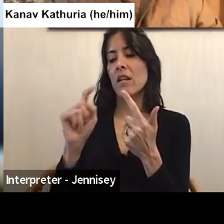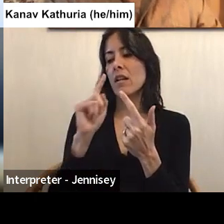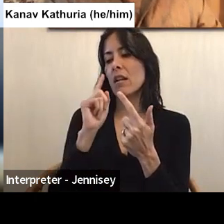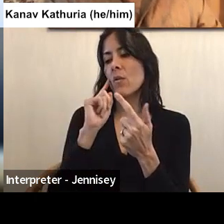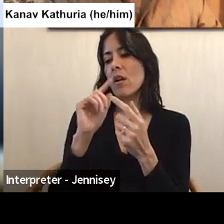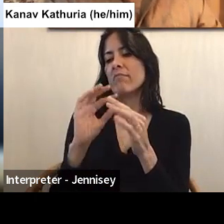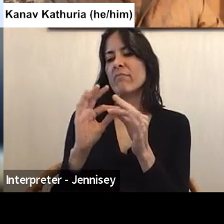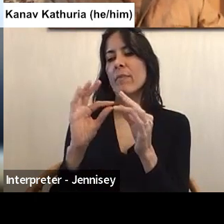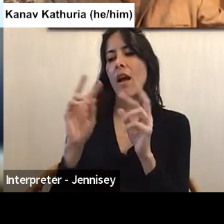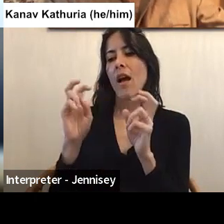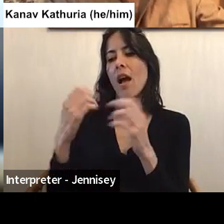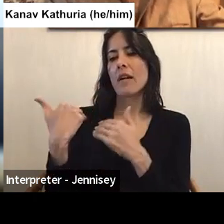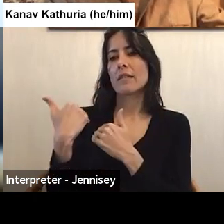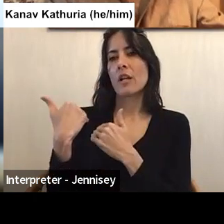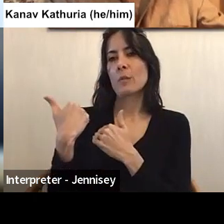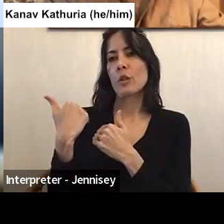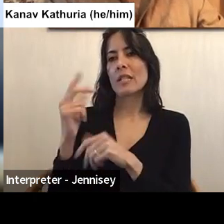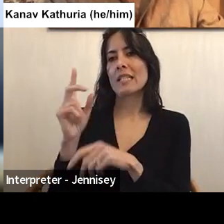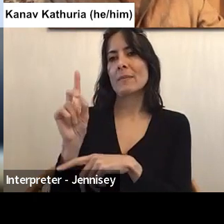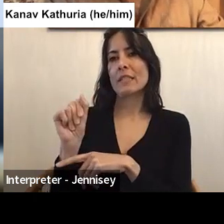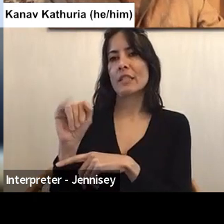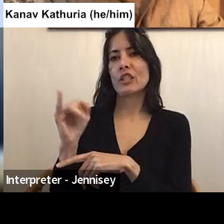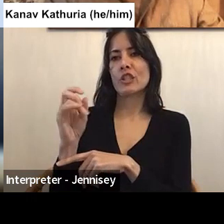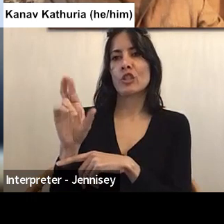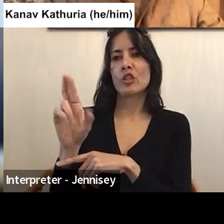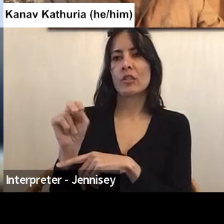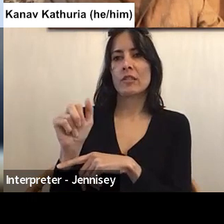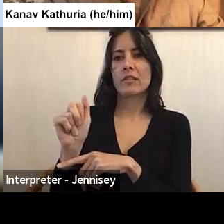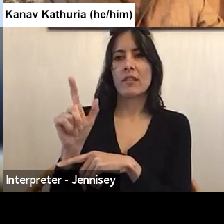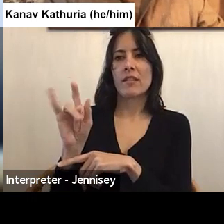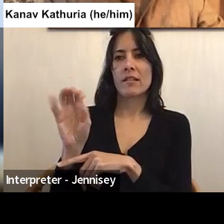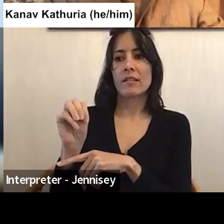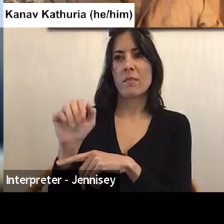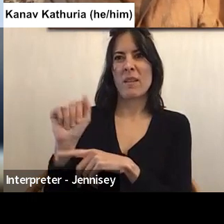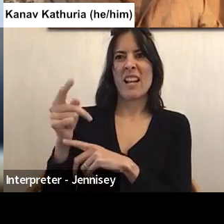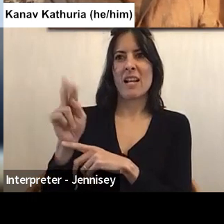Disability Journalism on April 13th. And on